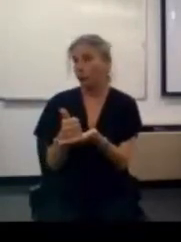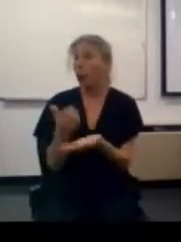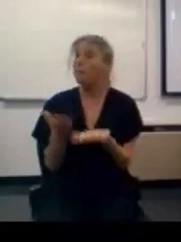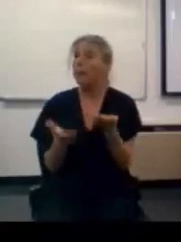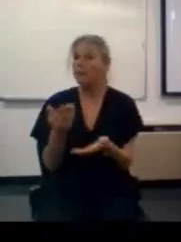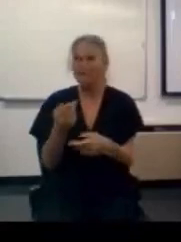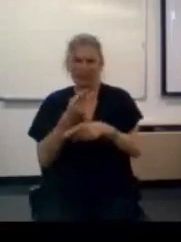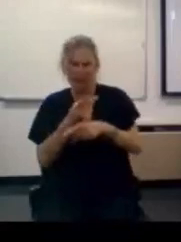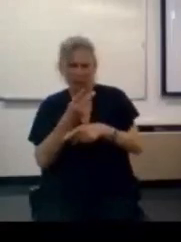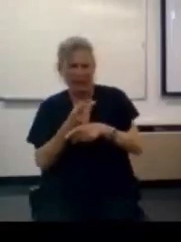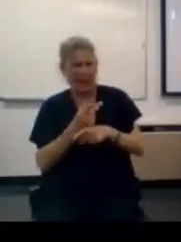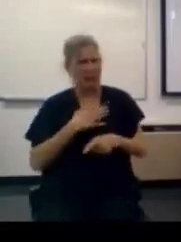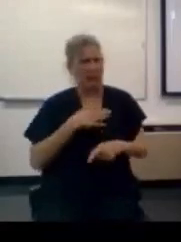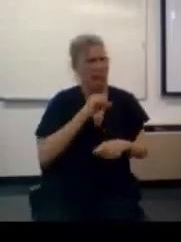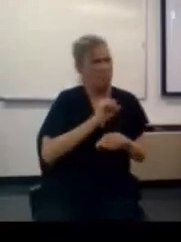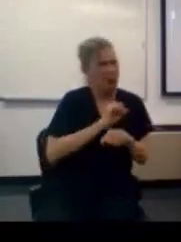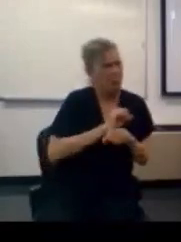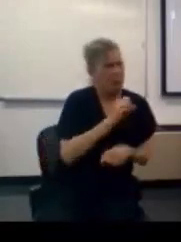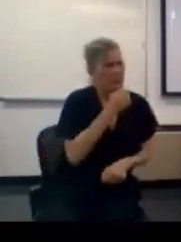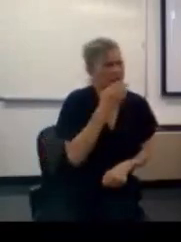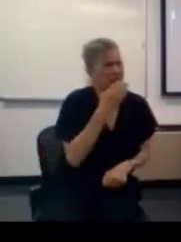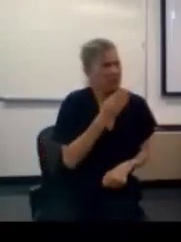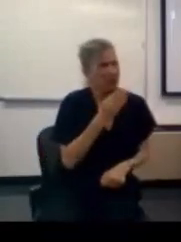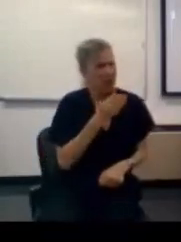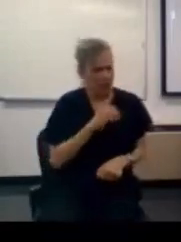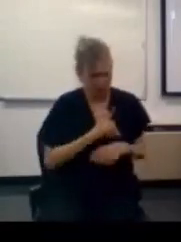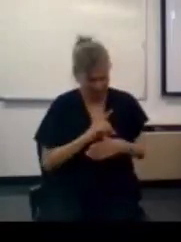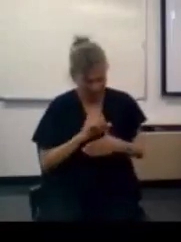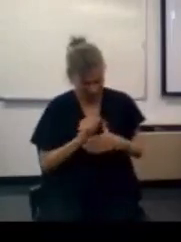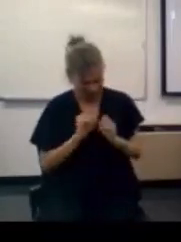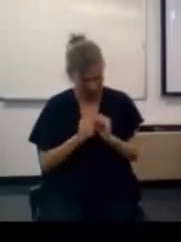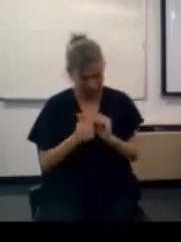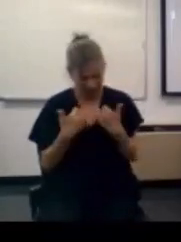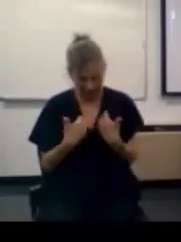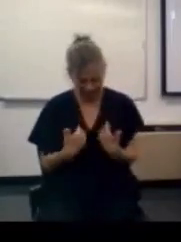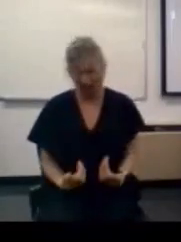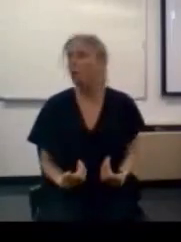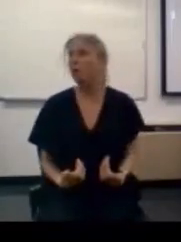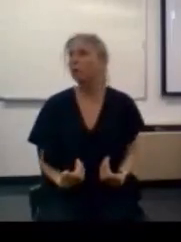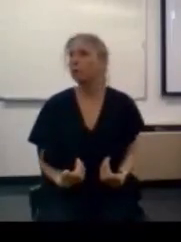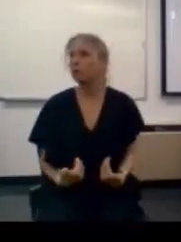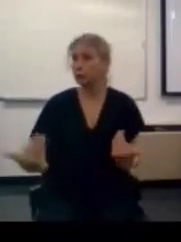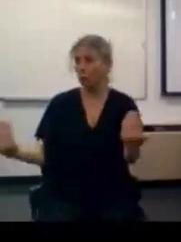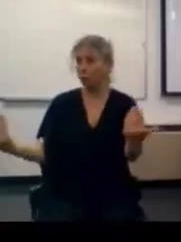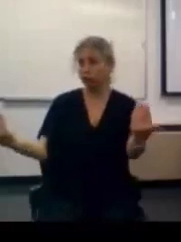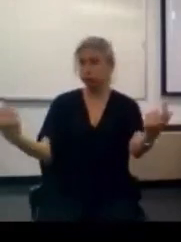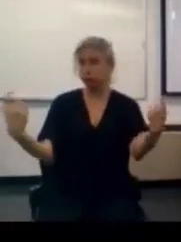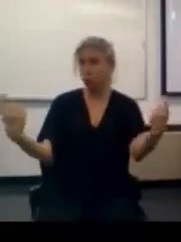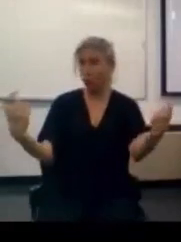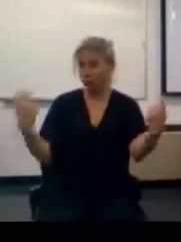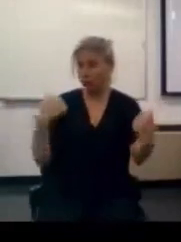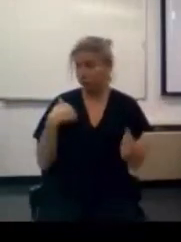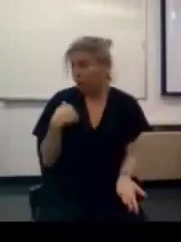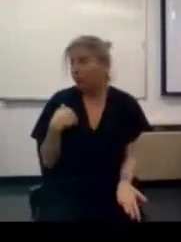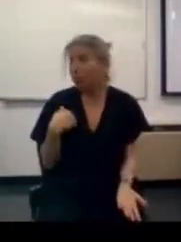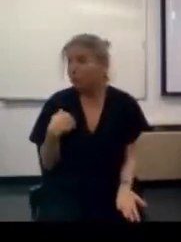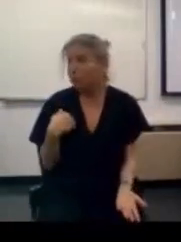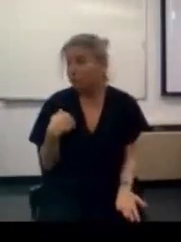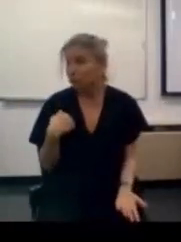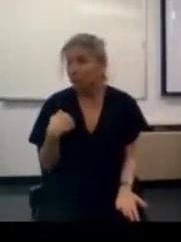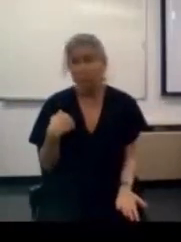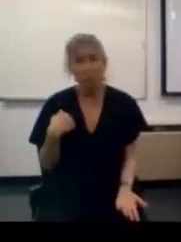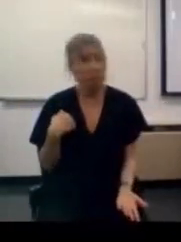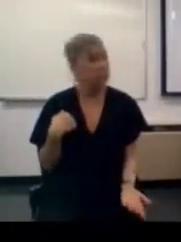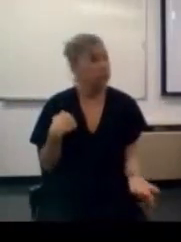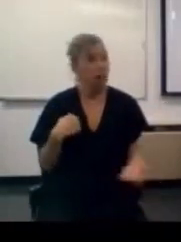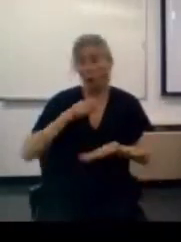useful as possible to anybody who may be navigating a tricky situation in the workplace. And so I would like to open the floor for questions,